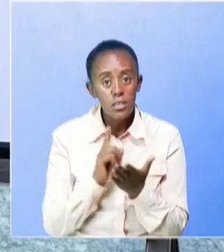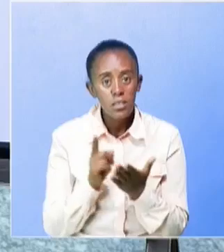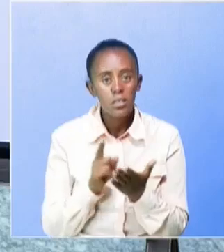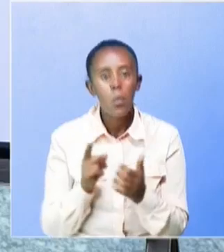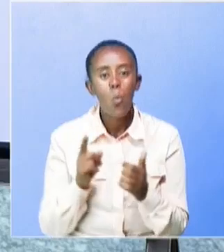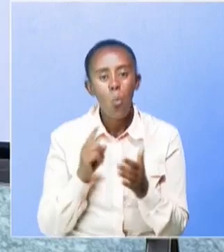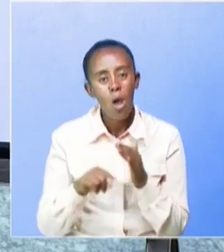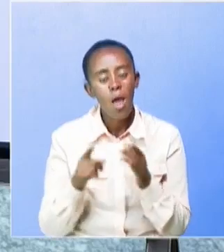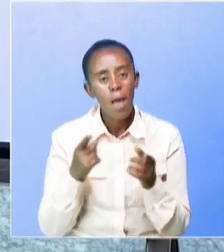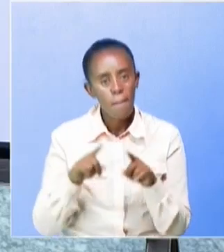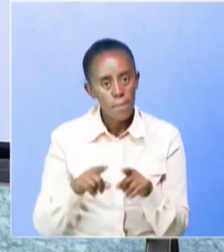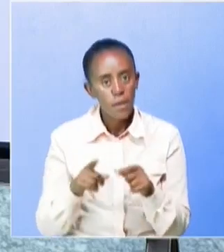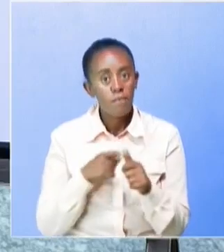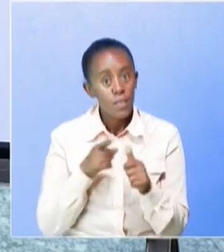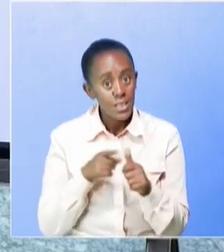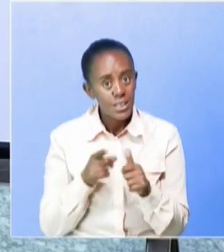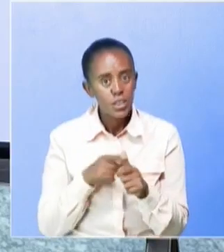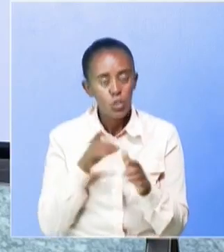first. She had